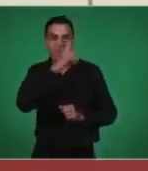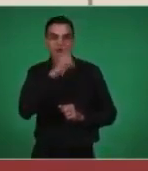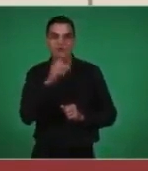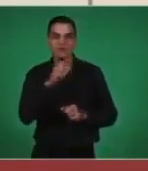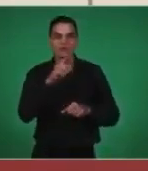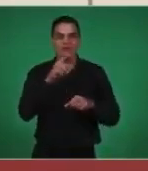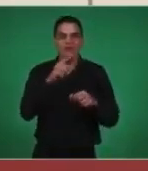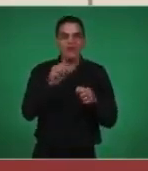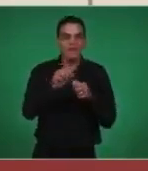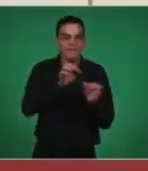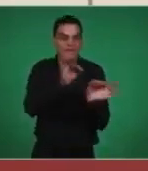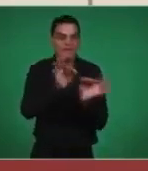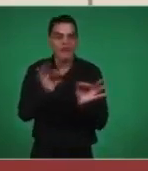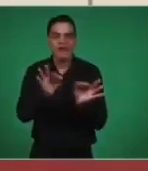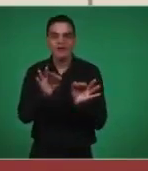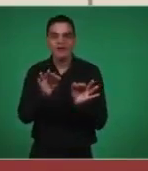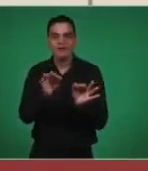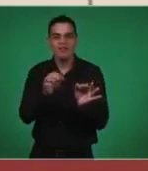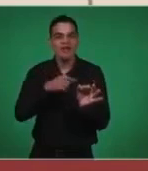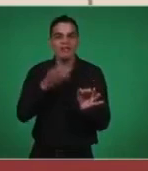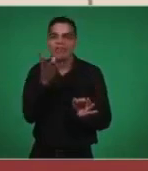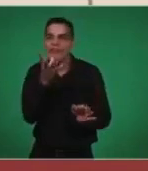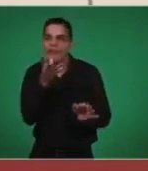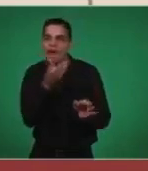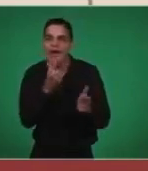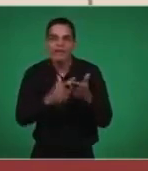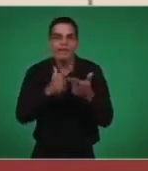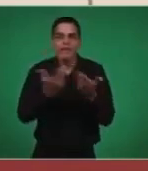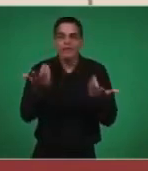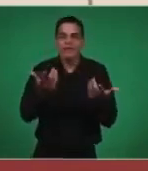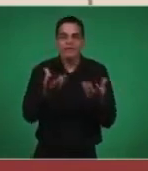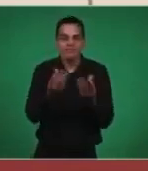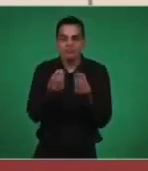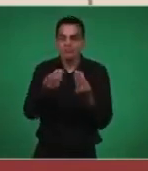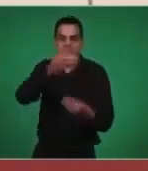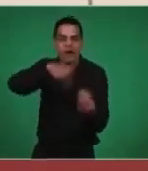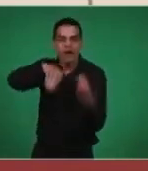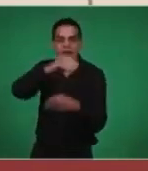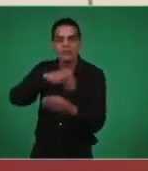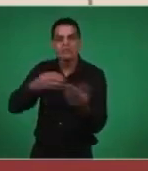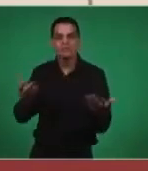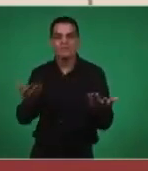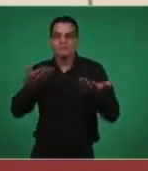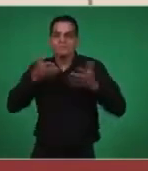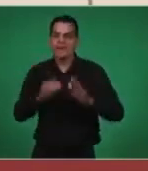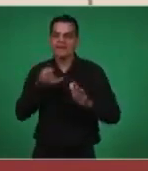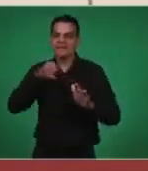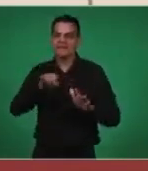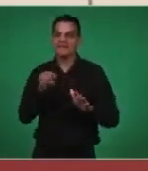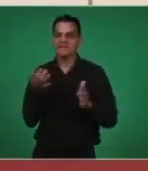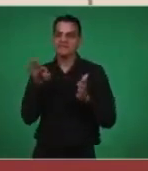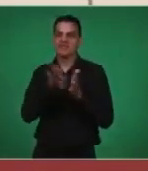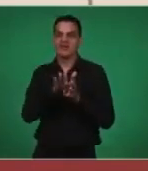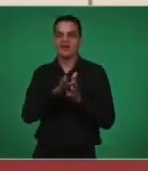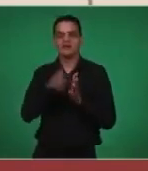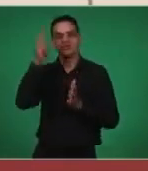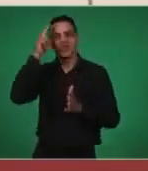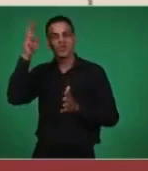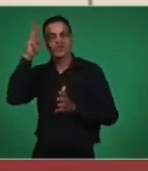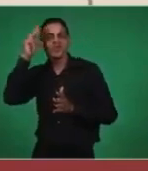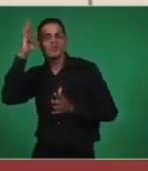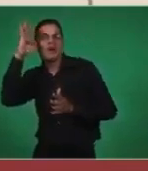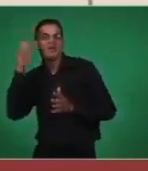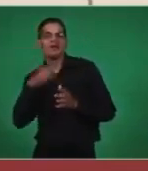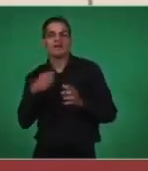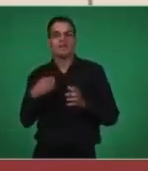the child, how long is going to be your housekeeping at the weekend?